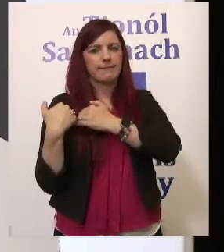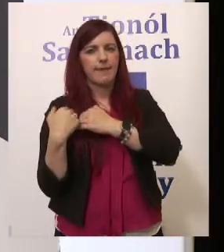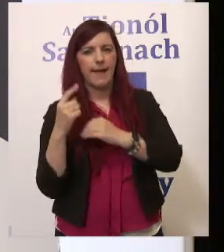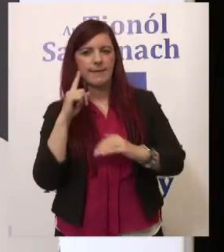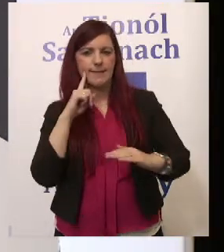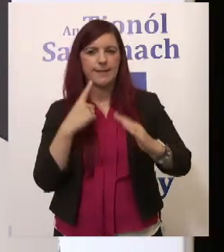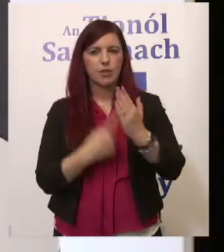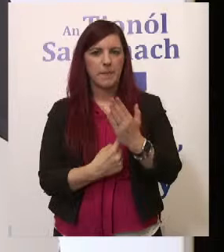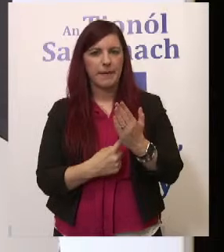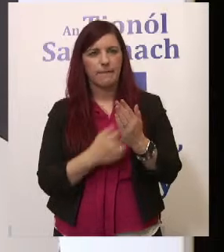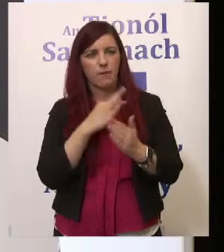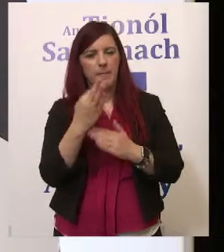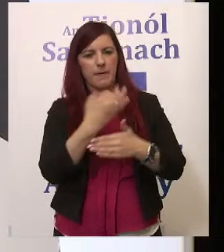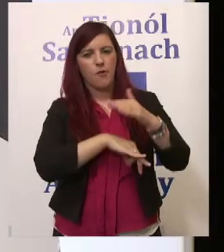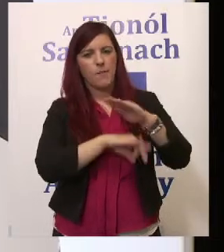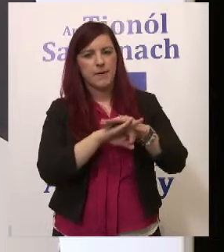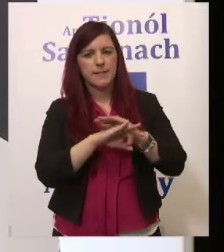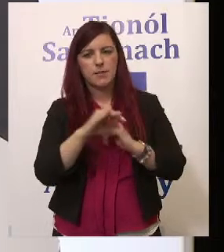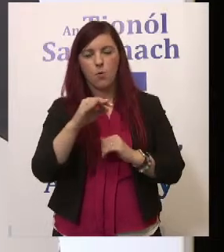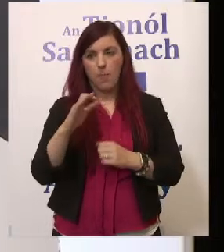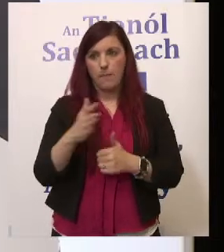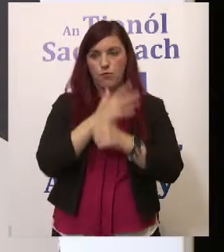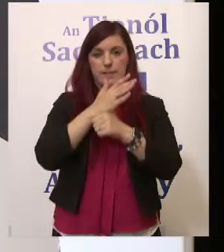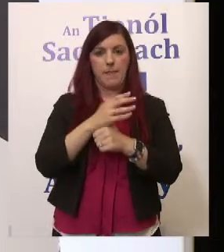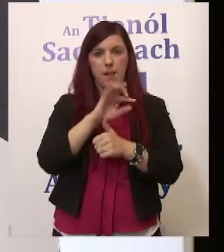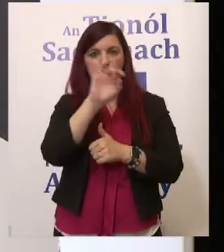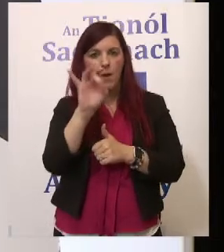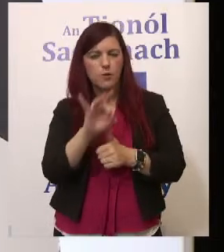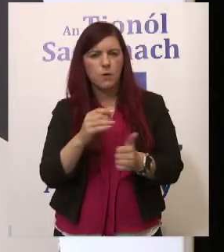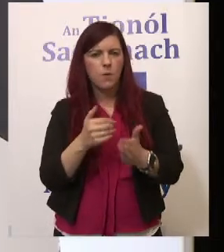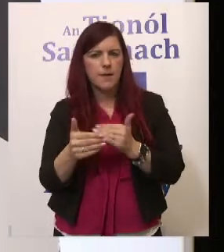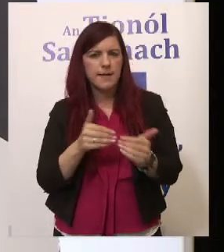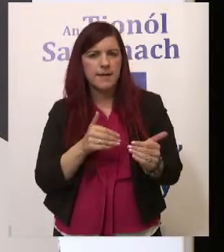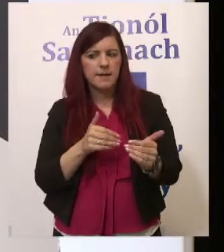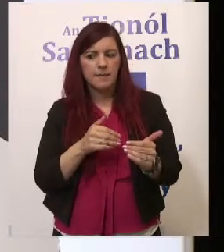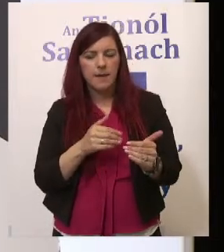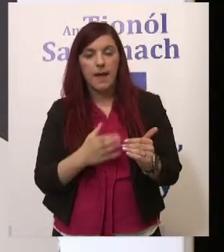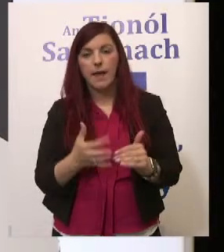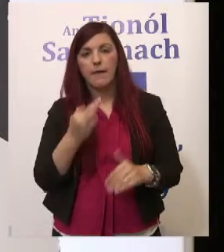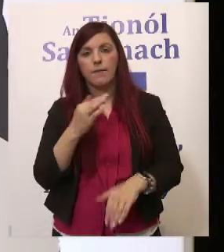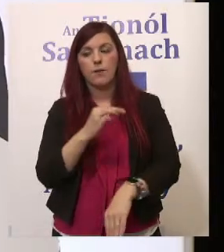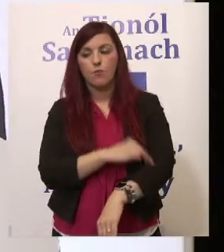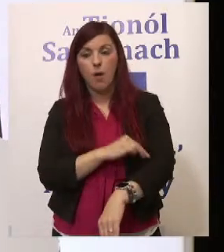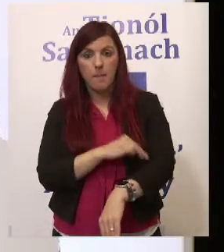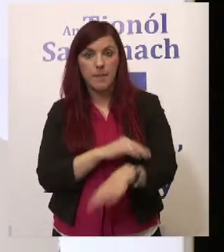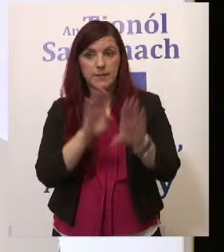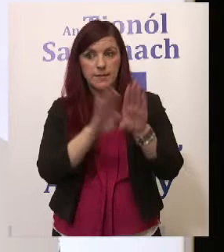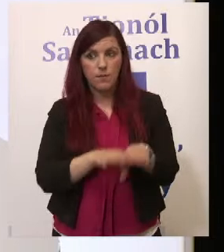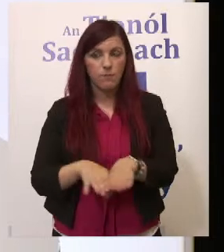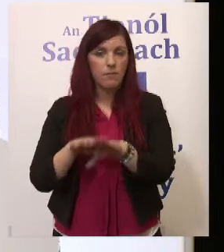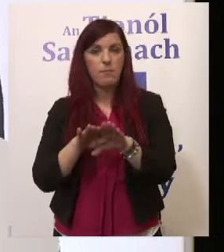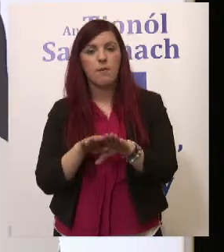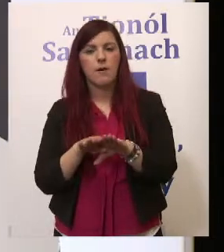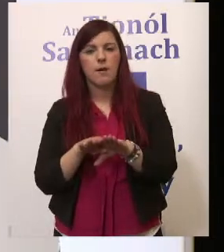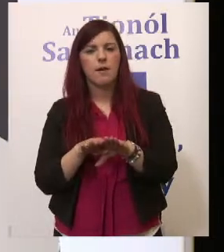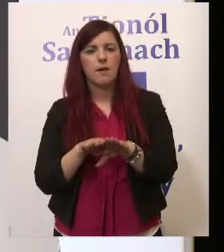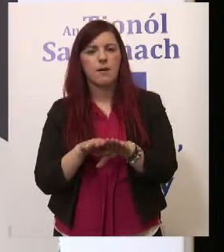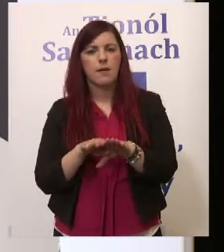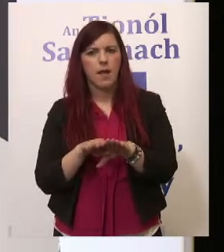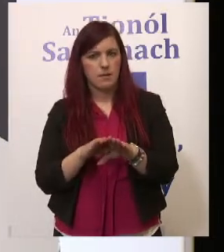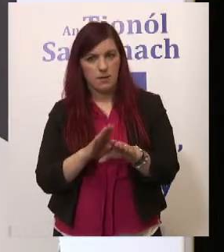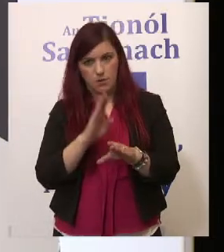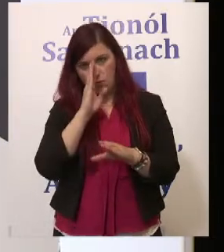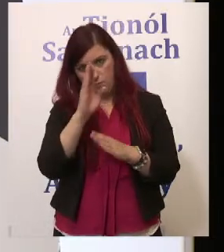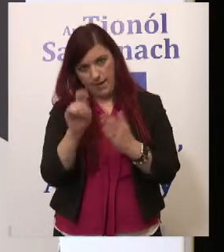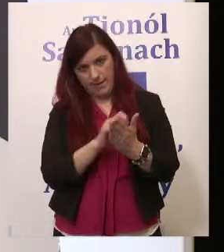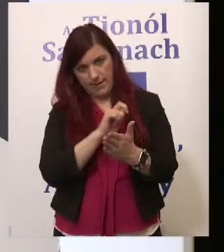decision-making through our government. The principal question is that if the problem is democratic unaccountability, is a directly